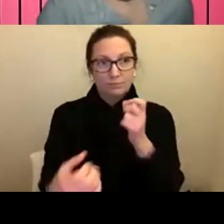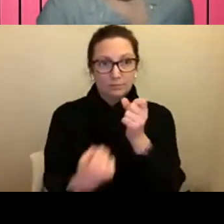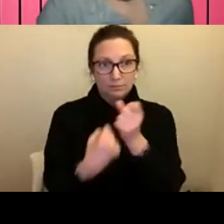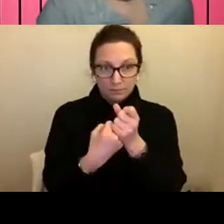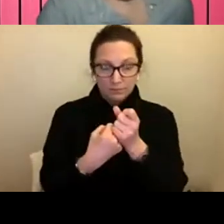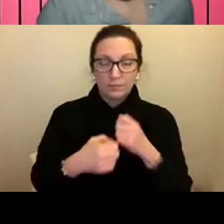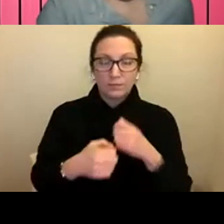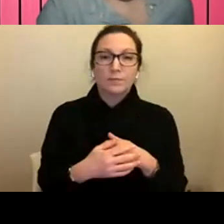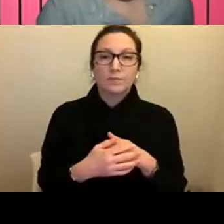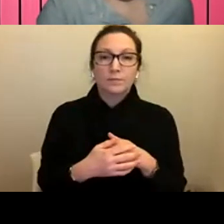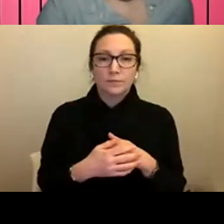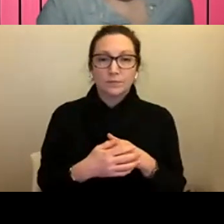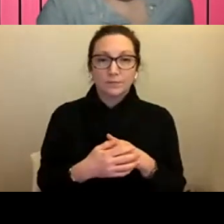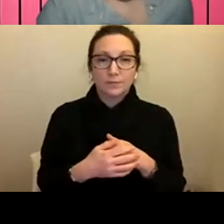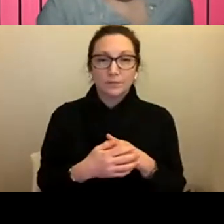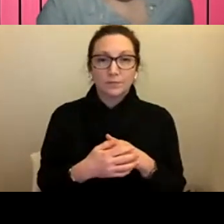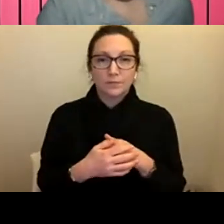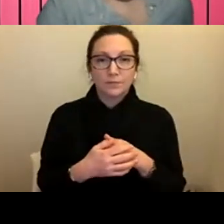helping to